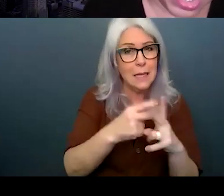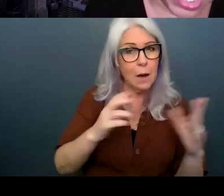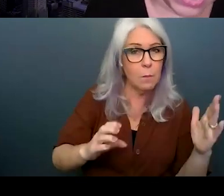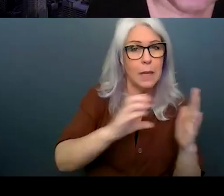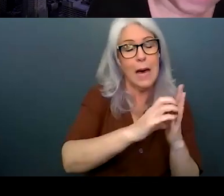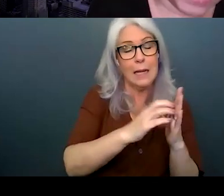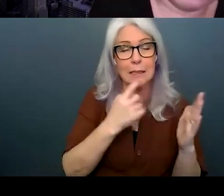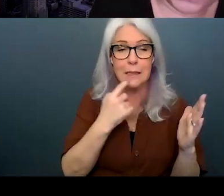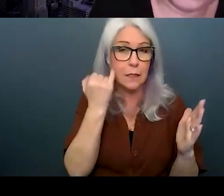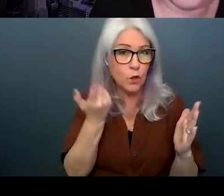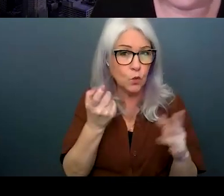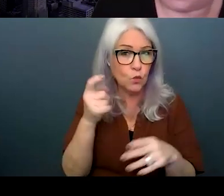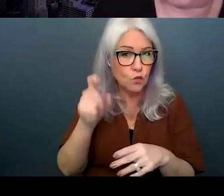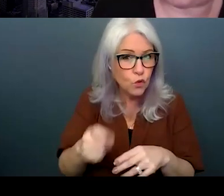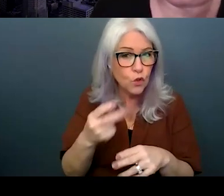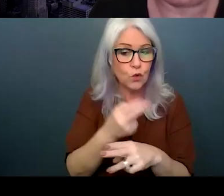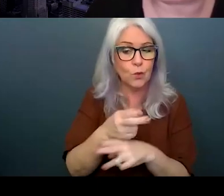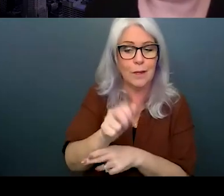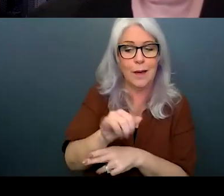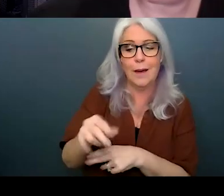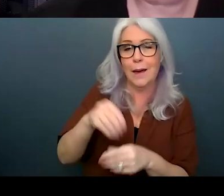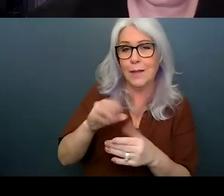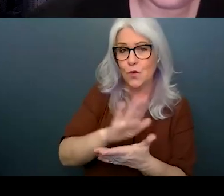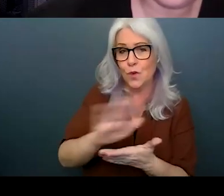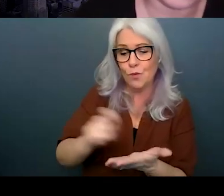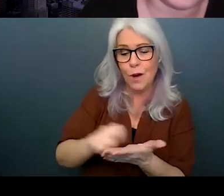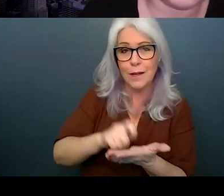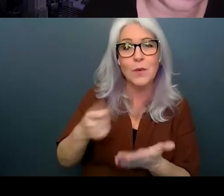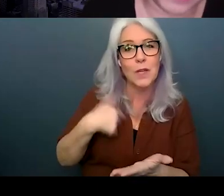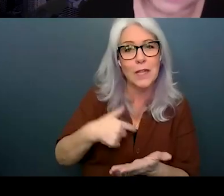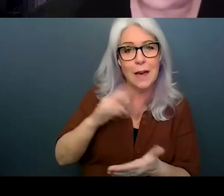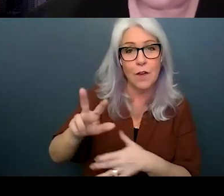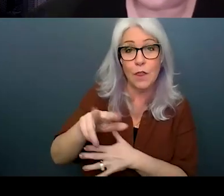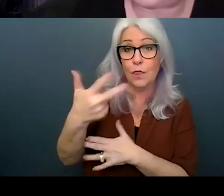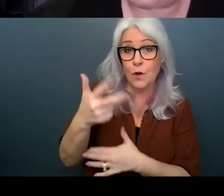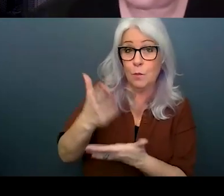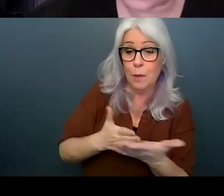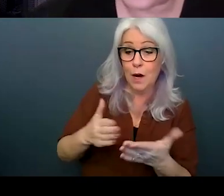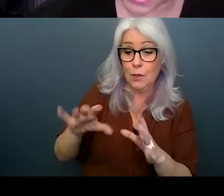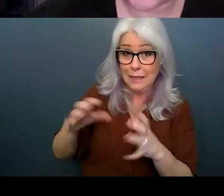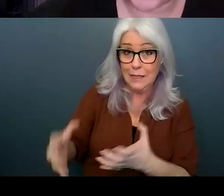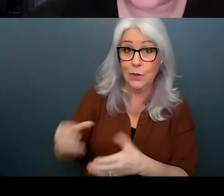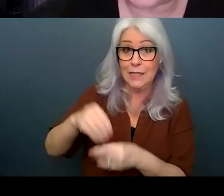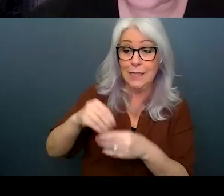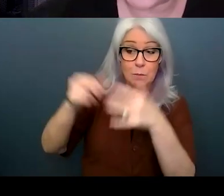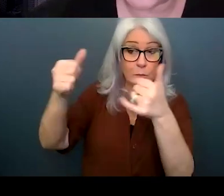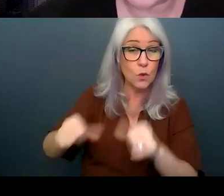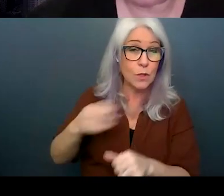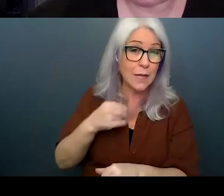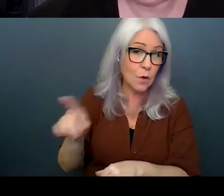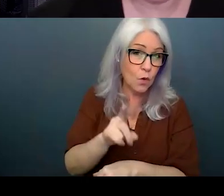writing. And we've included their three-part series of posts in the handout that we'll provide you after